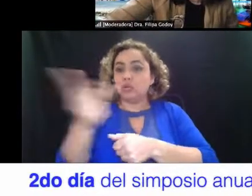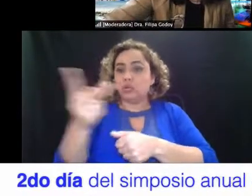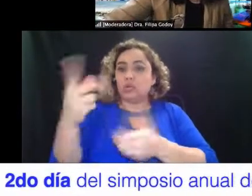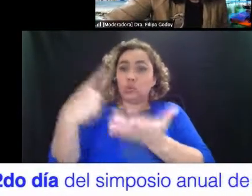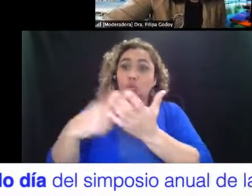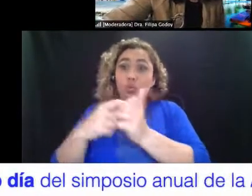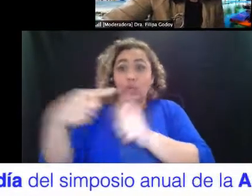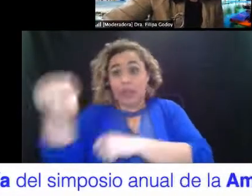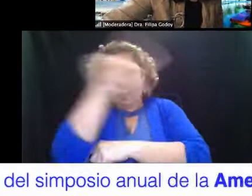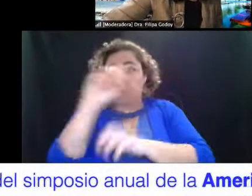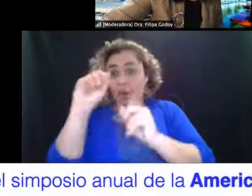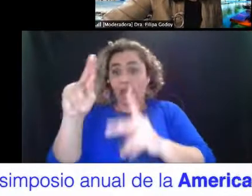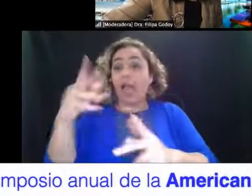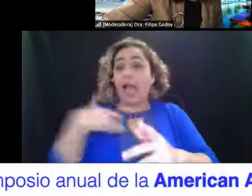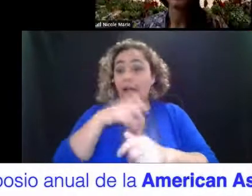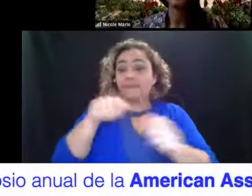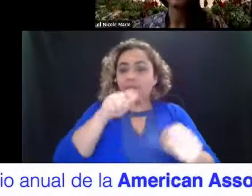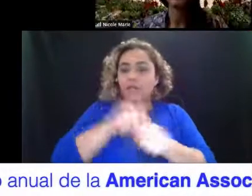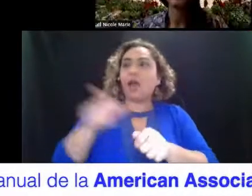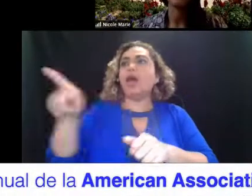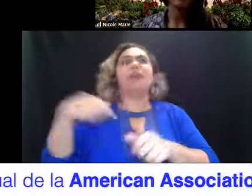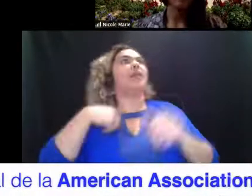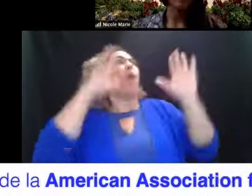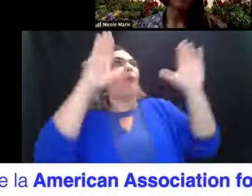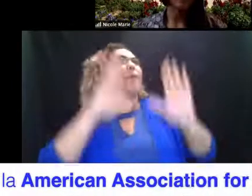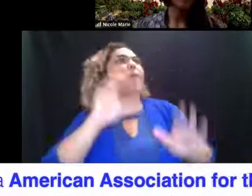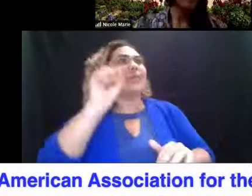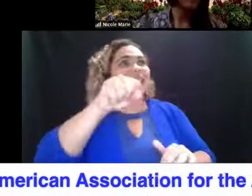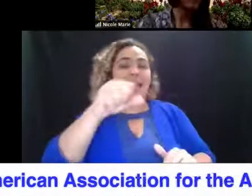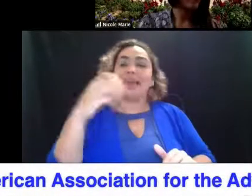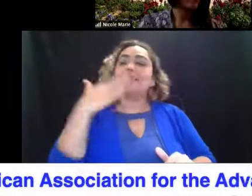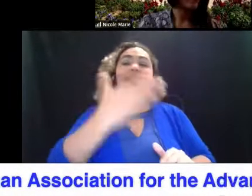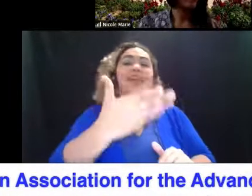them. Sharon, that will be amazing. Yeah, thank you.